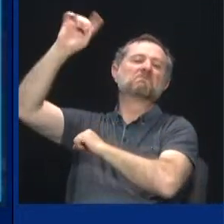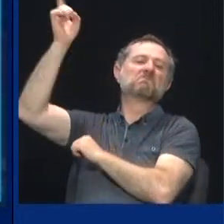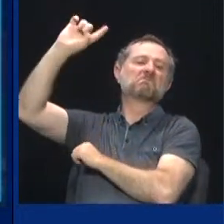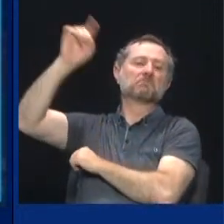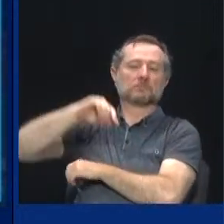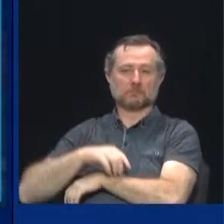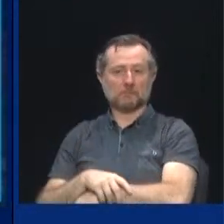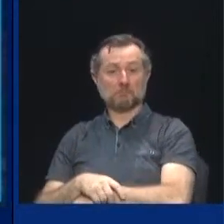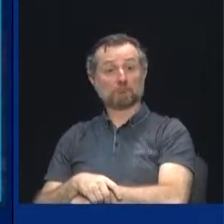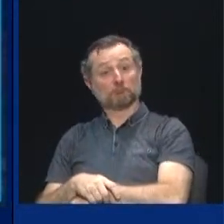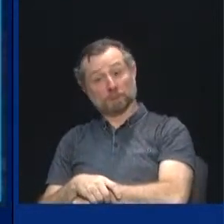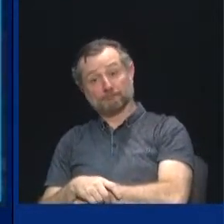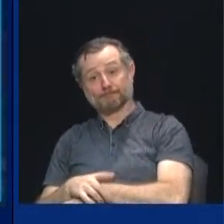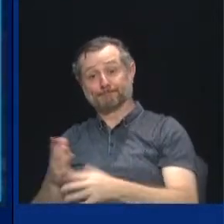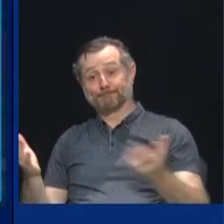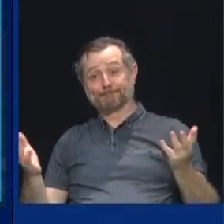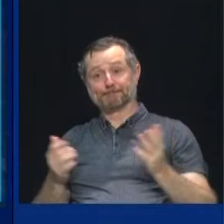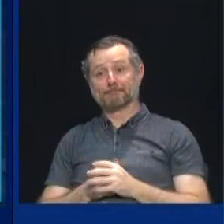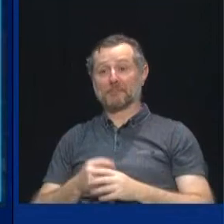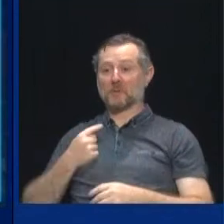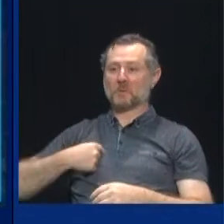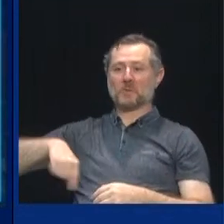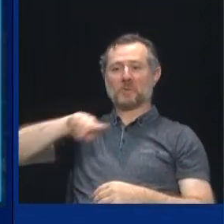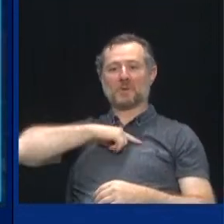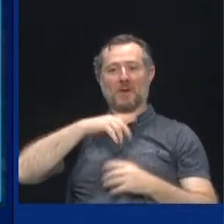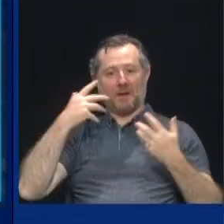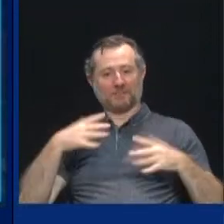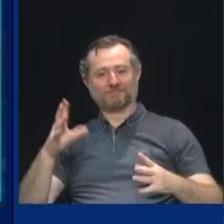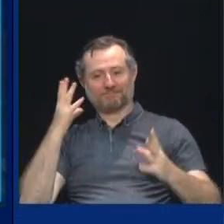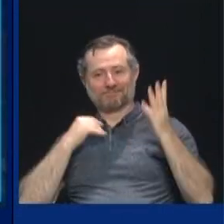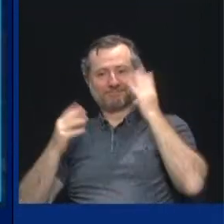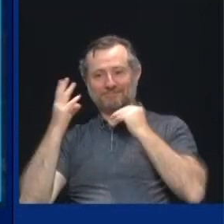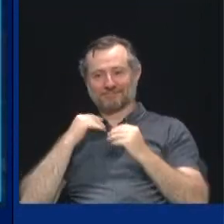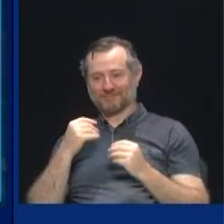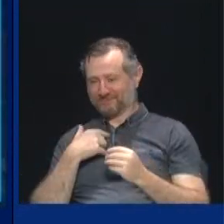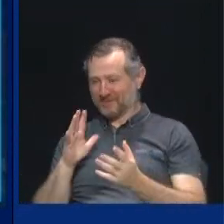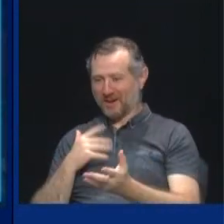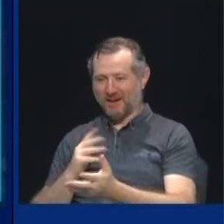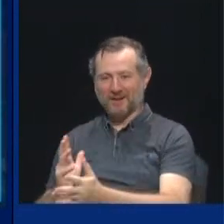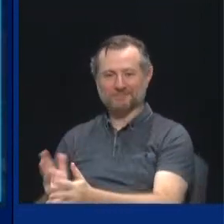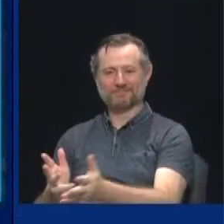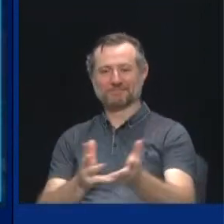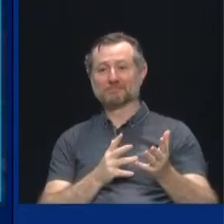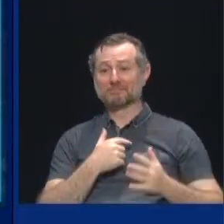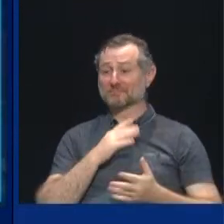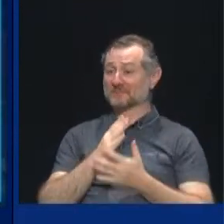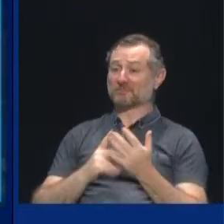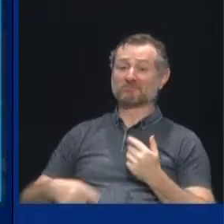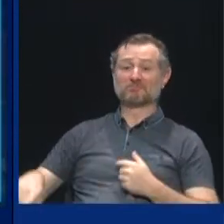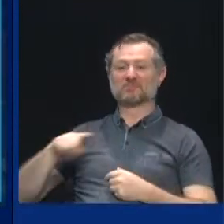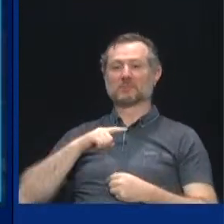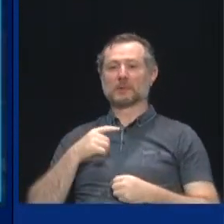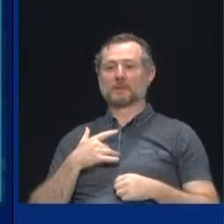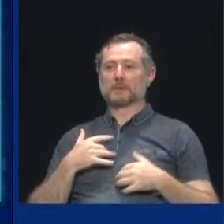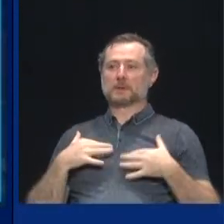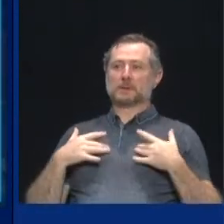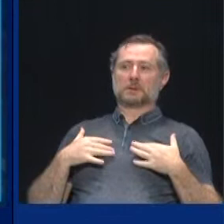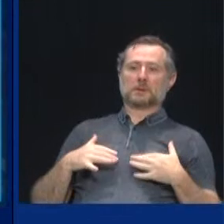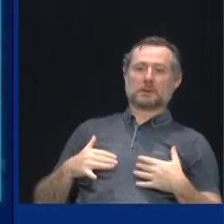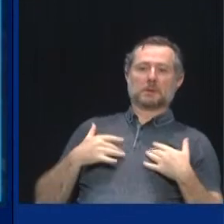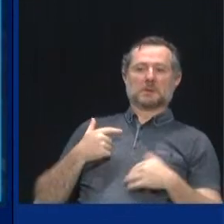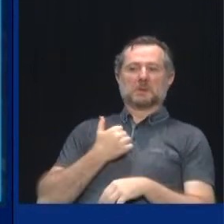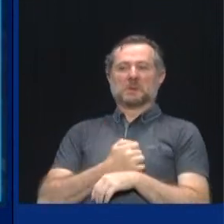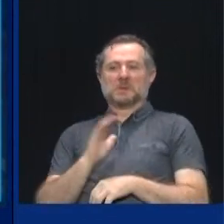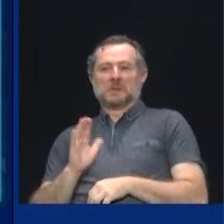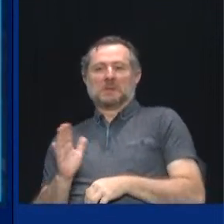We've all had all the conversations. And then some people are just nervous of the vaccine. Well, it was